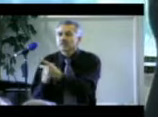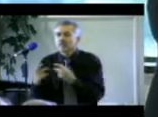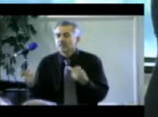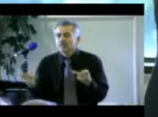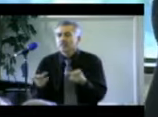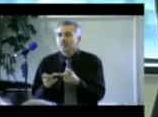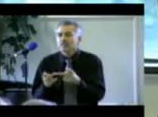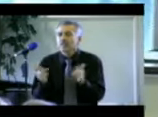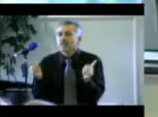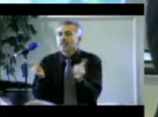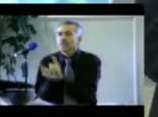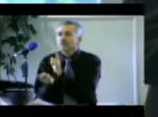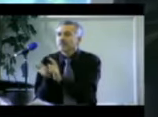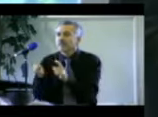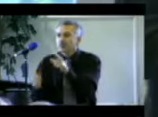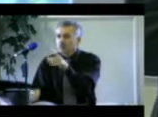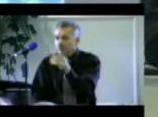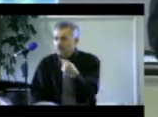and meets you and me,